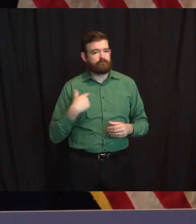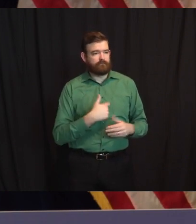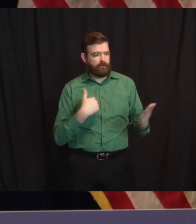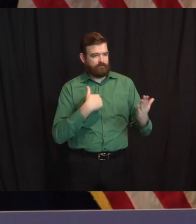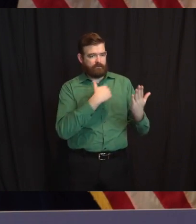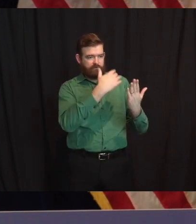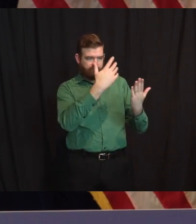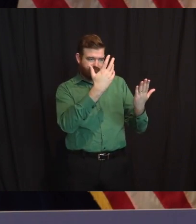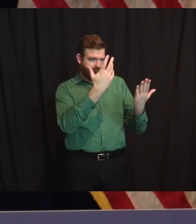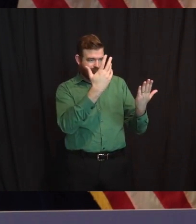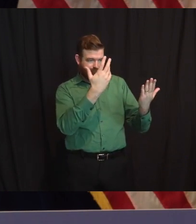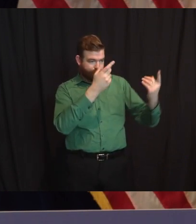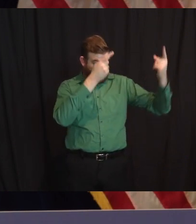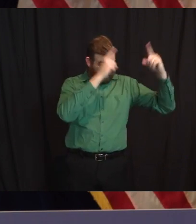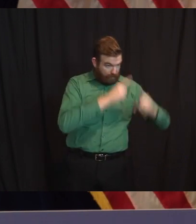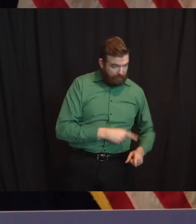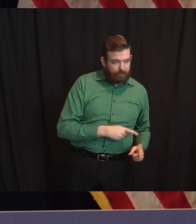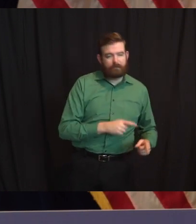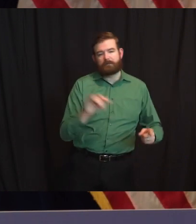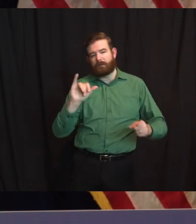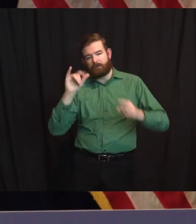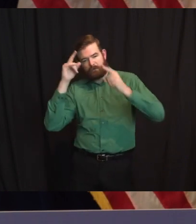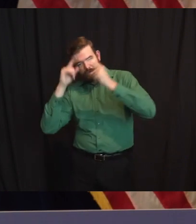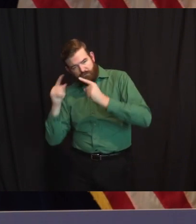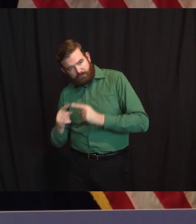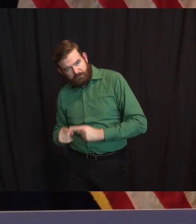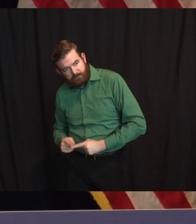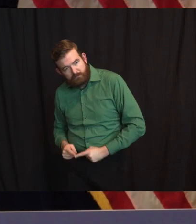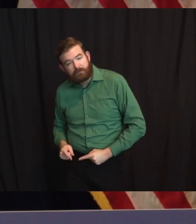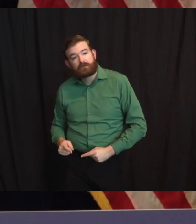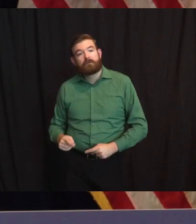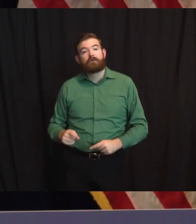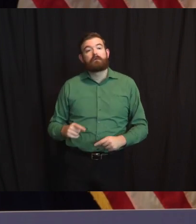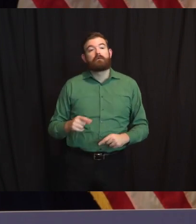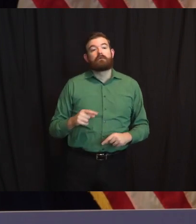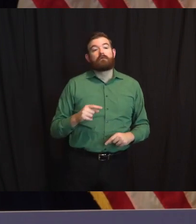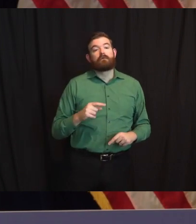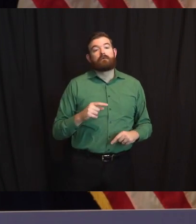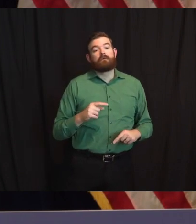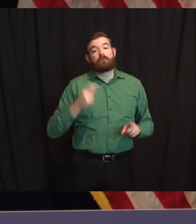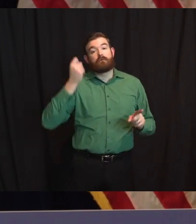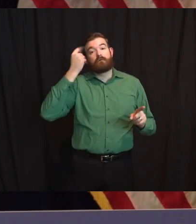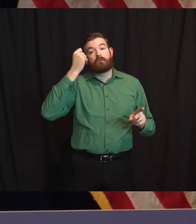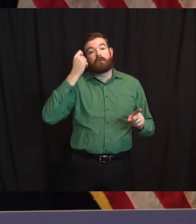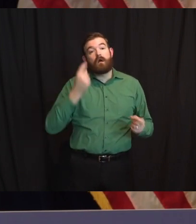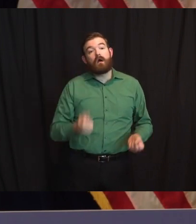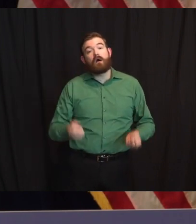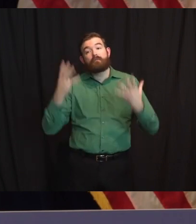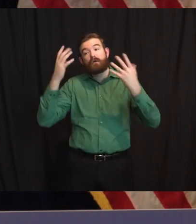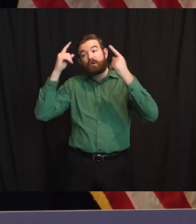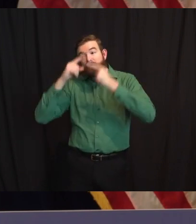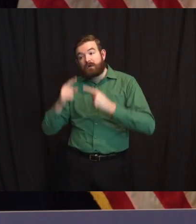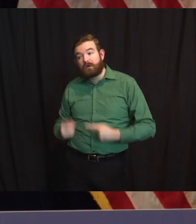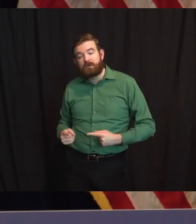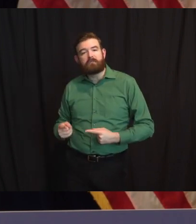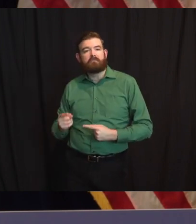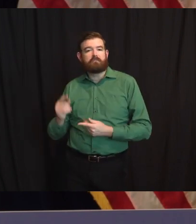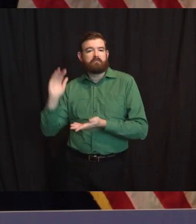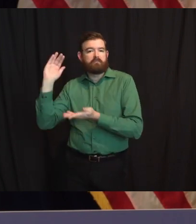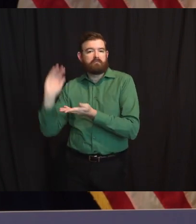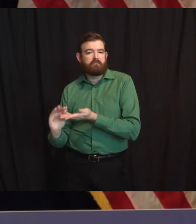but during this crisis, to him and his team and the vice president, we have continually found common ground